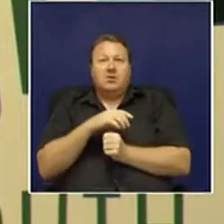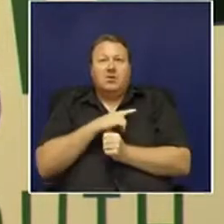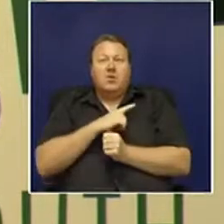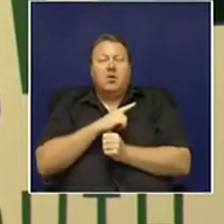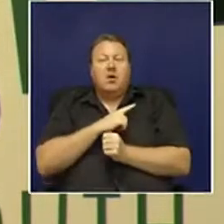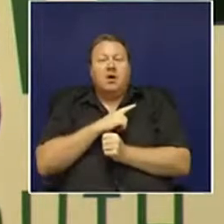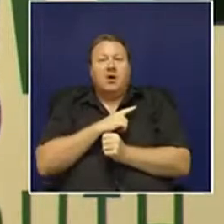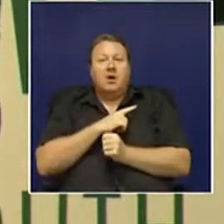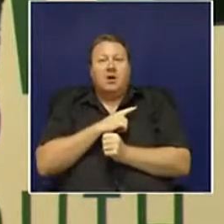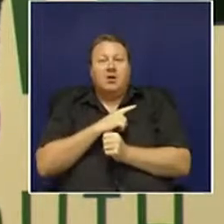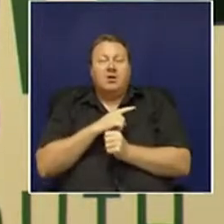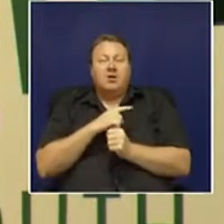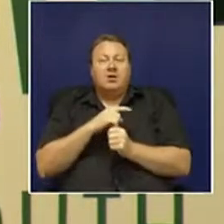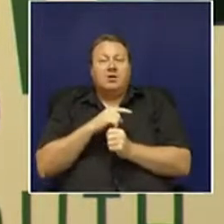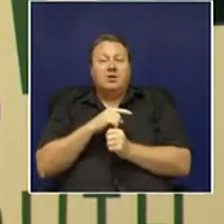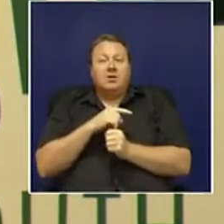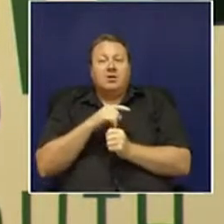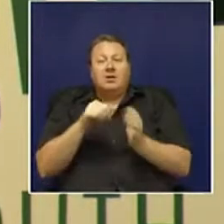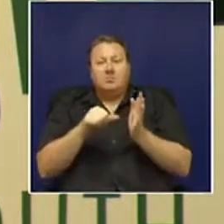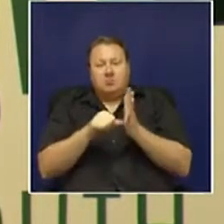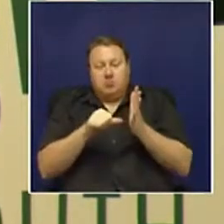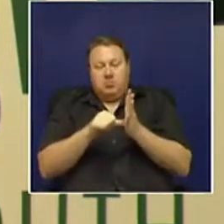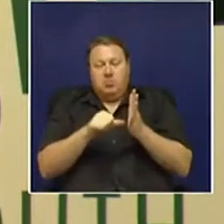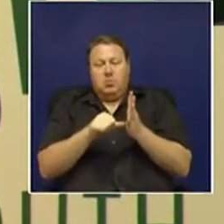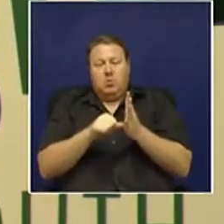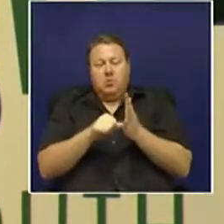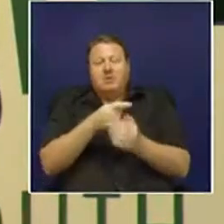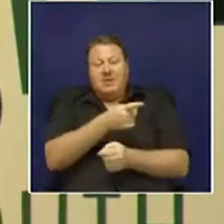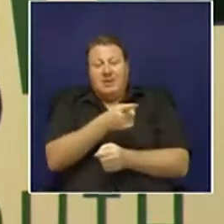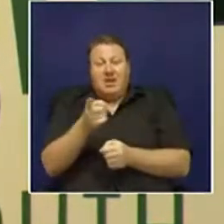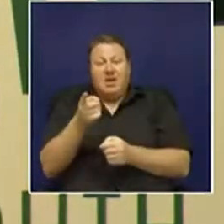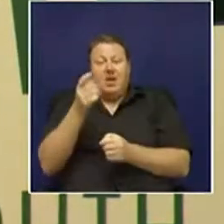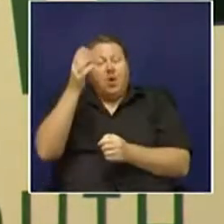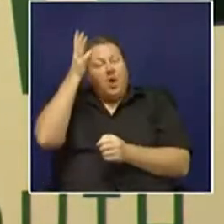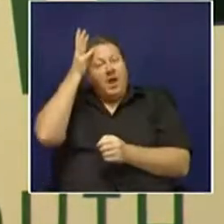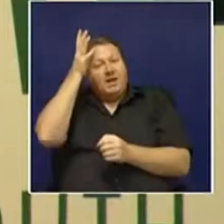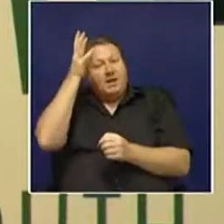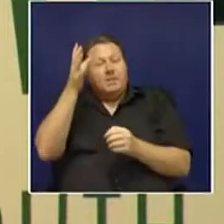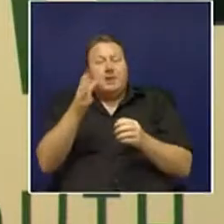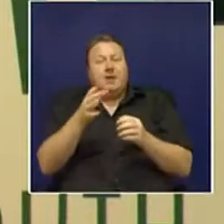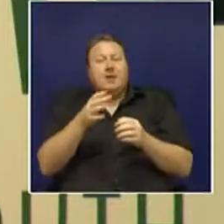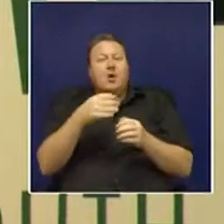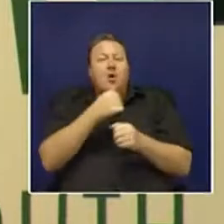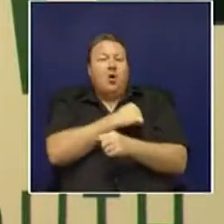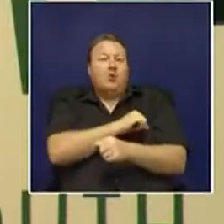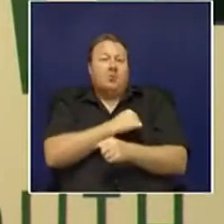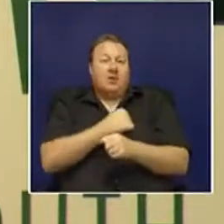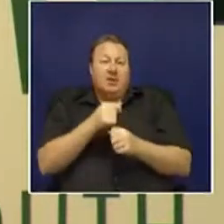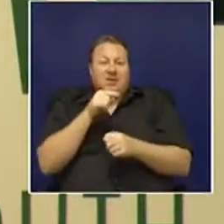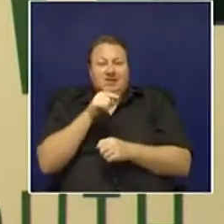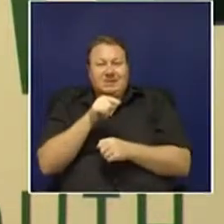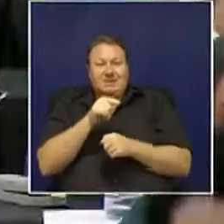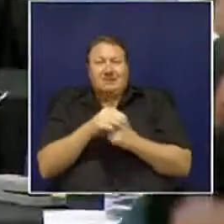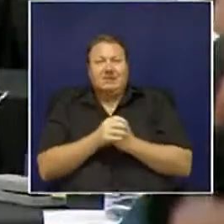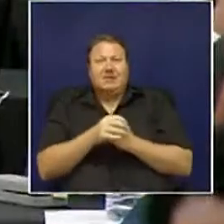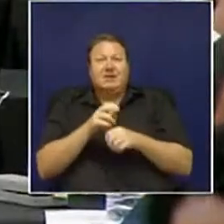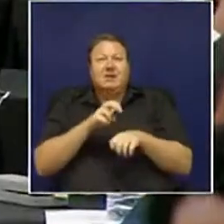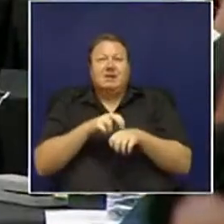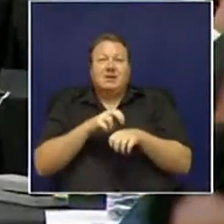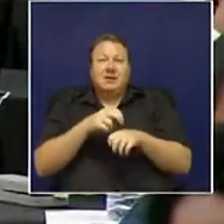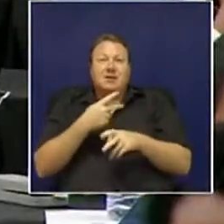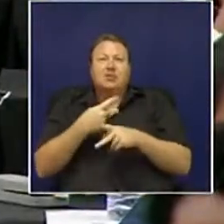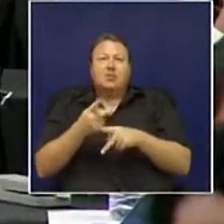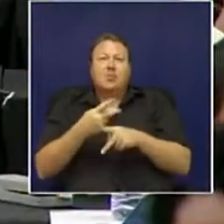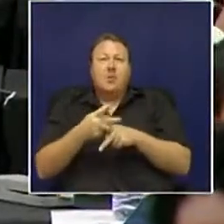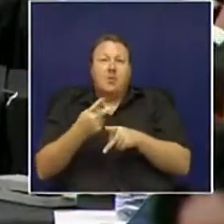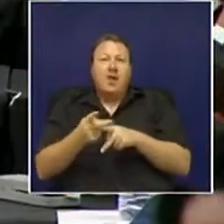And secondly, are a demonstration of our commitment that we want to prepare for the implementation of the National Health Insurance